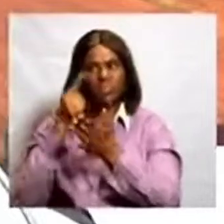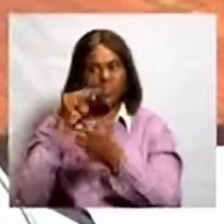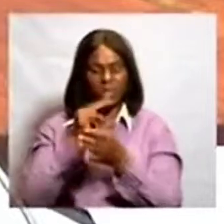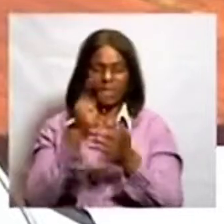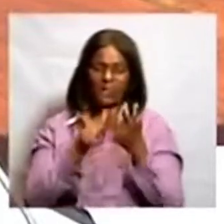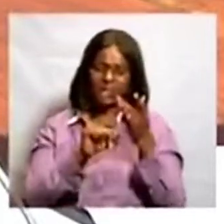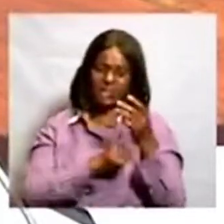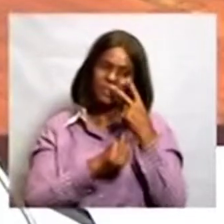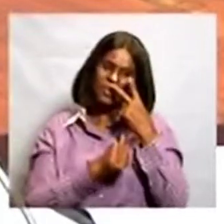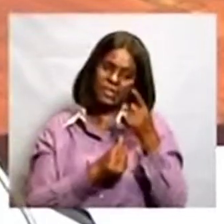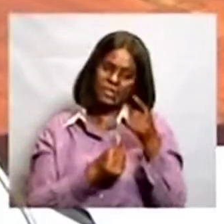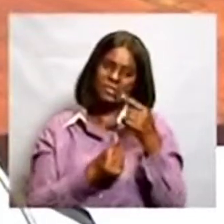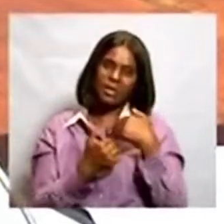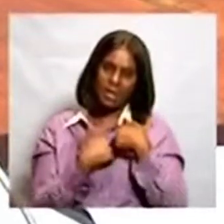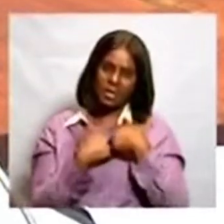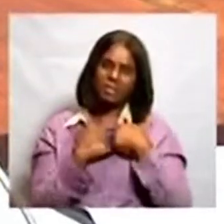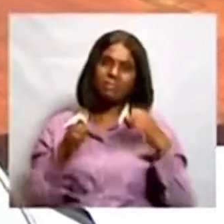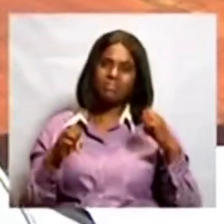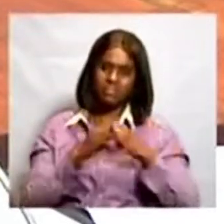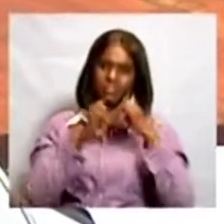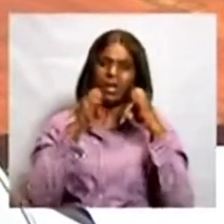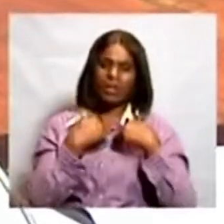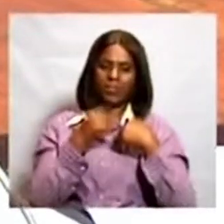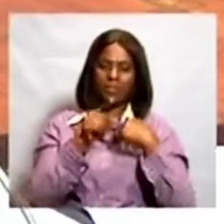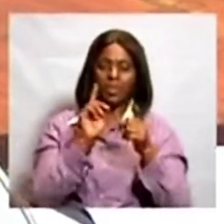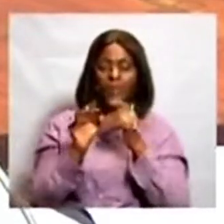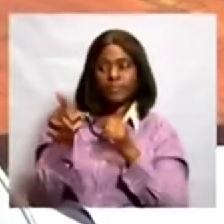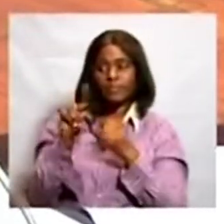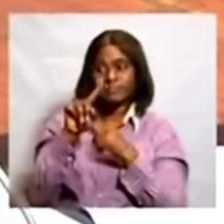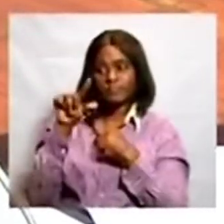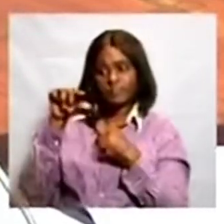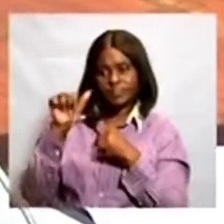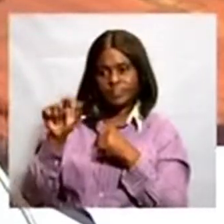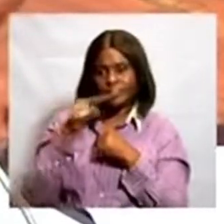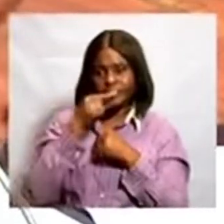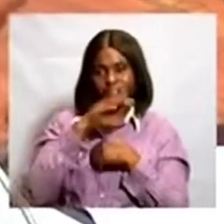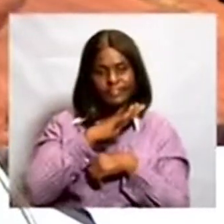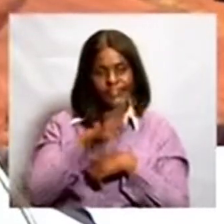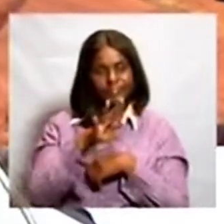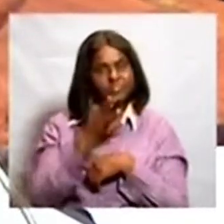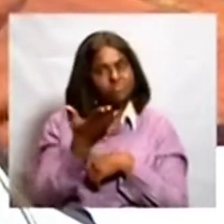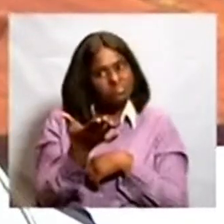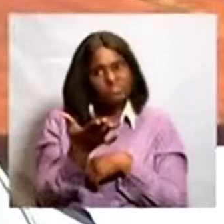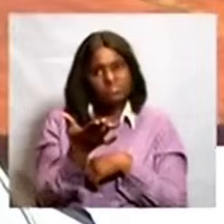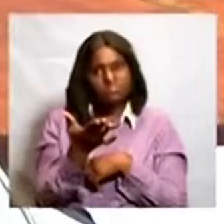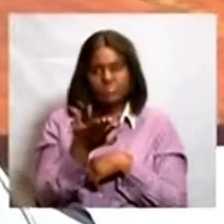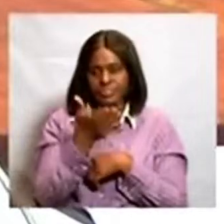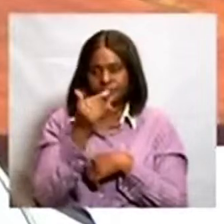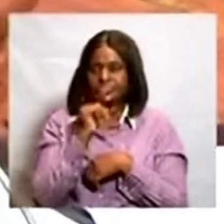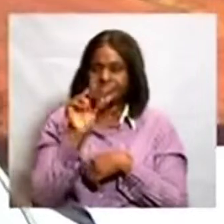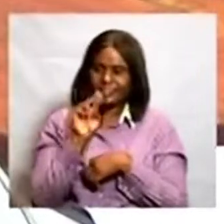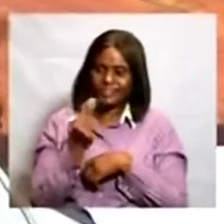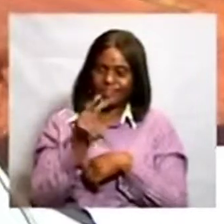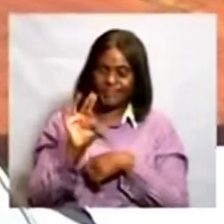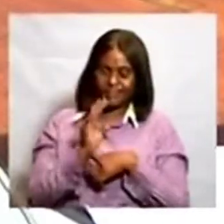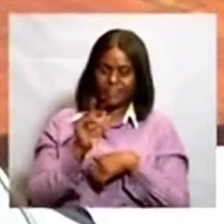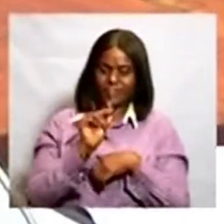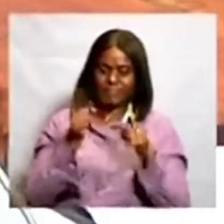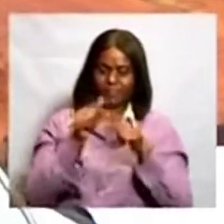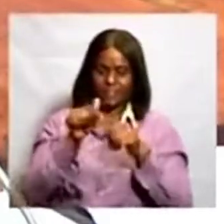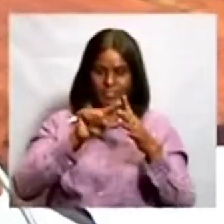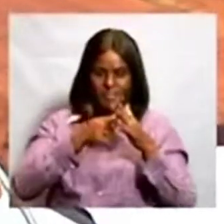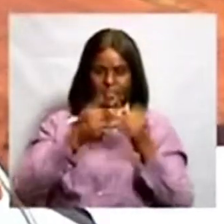we noticed there was a crash. And if ZACO is telling us, no, that is fine, then that's your own. So don't come to us when again you begin